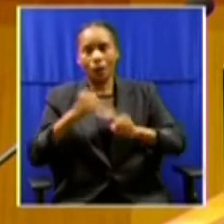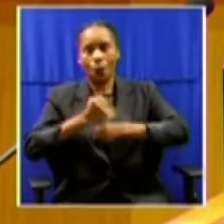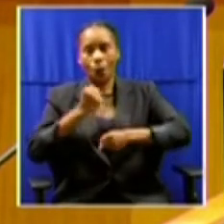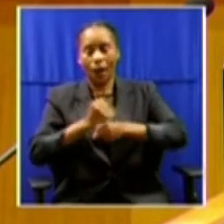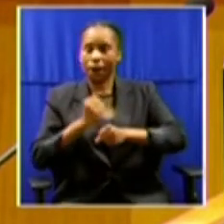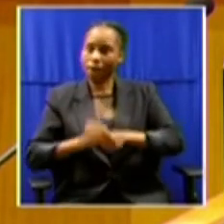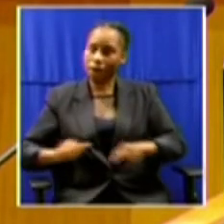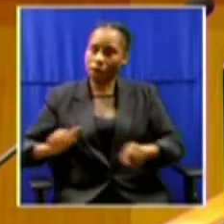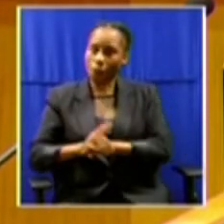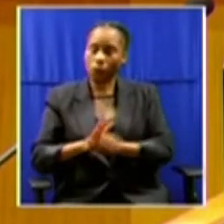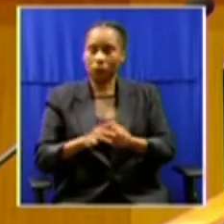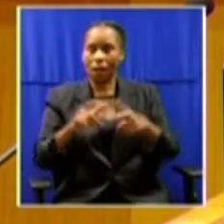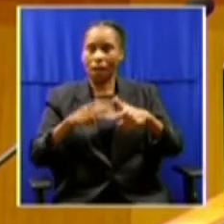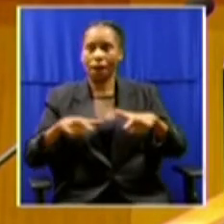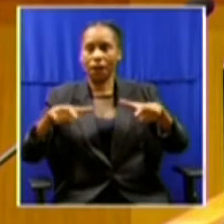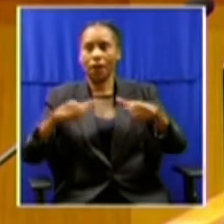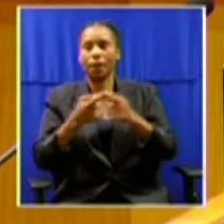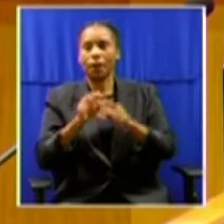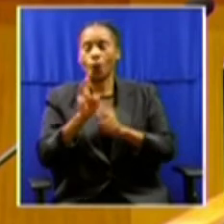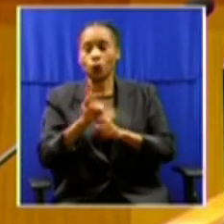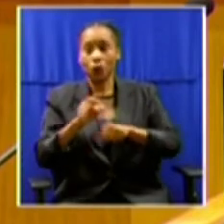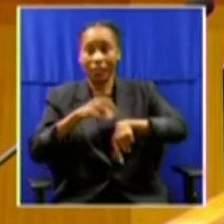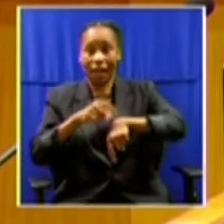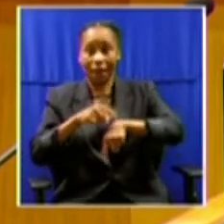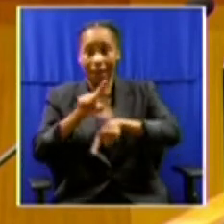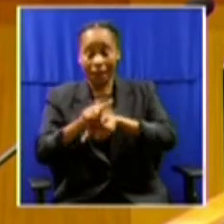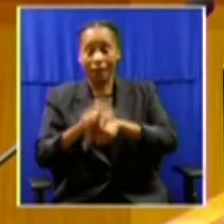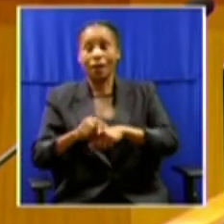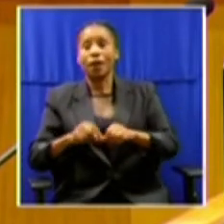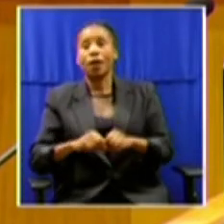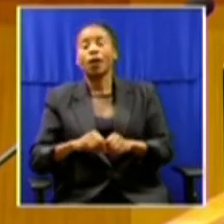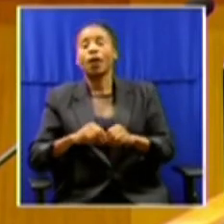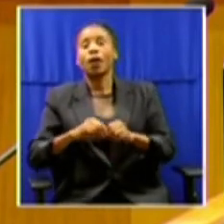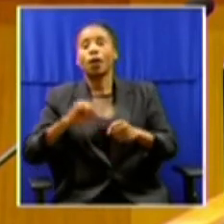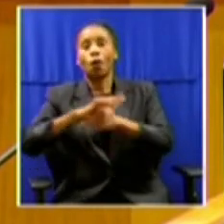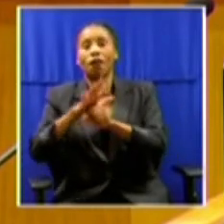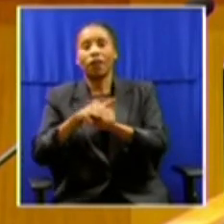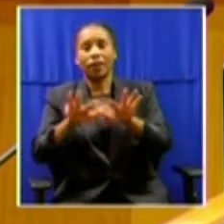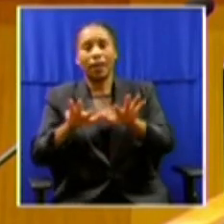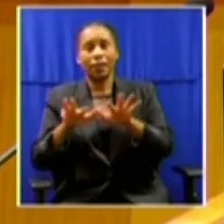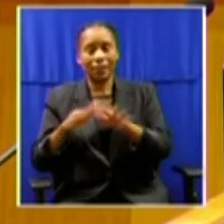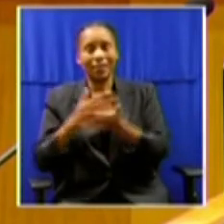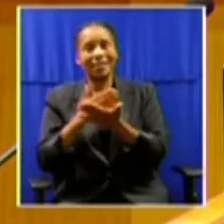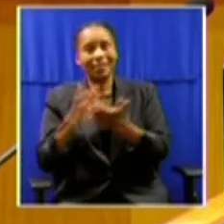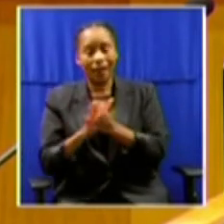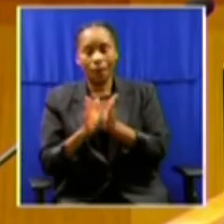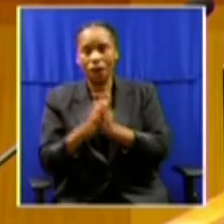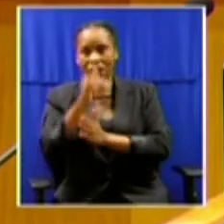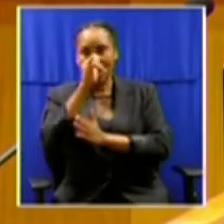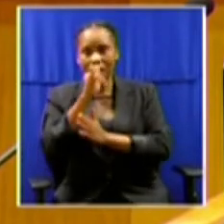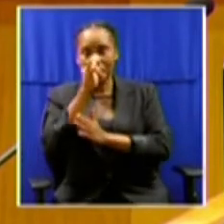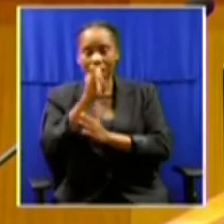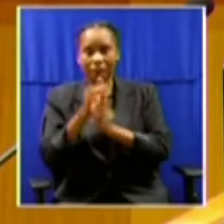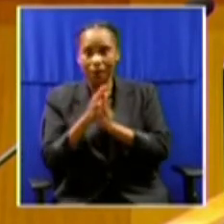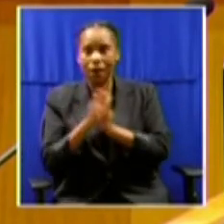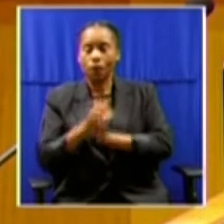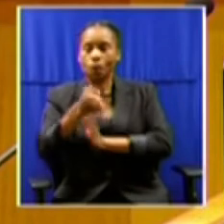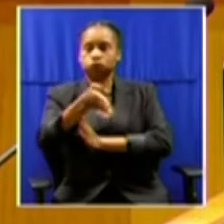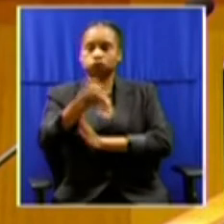level. But also during this period of COVID-19, some of the criminal trials and the trials were